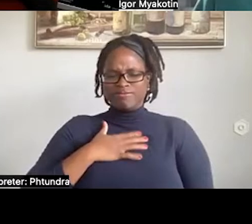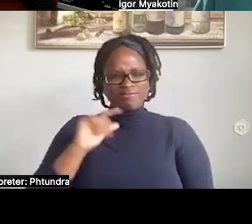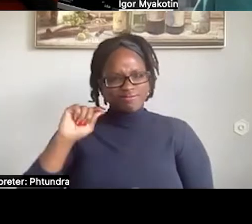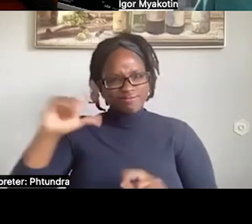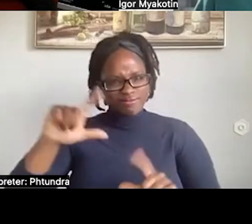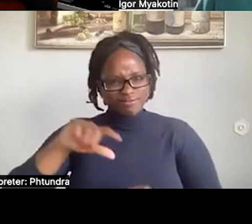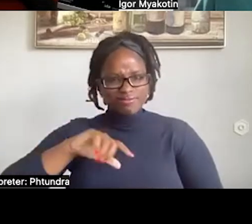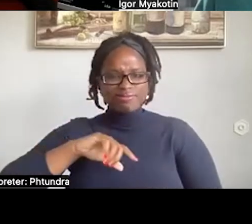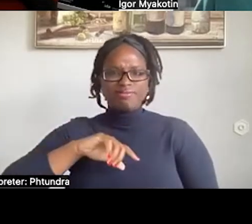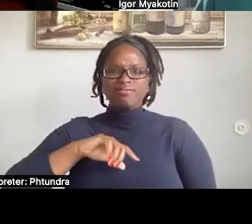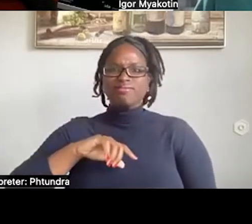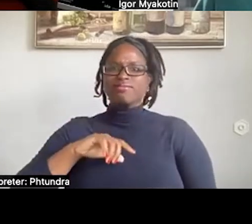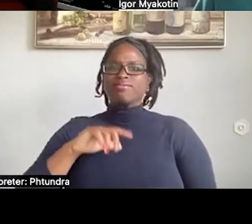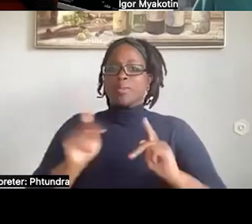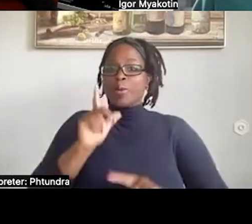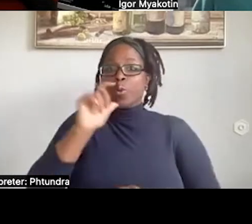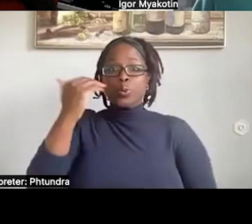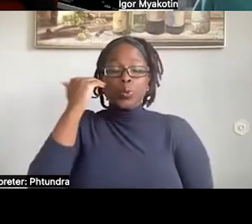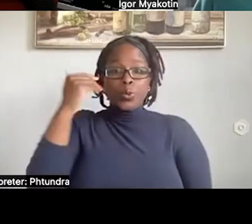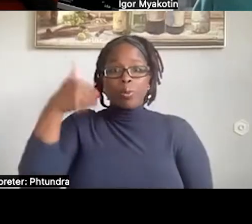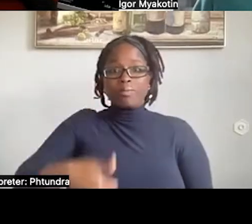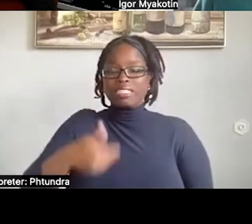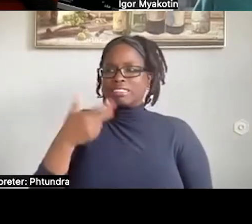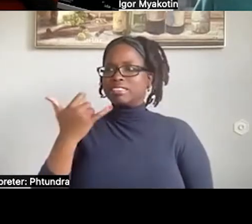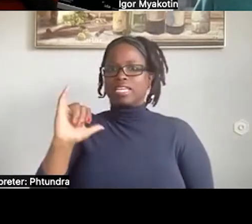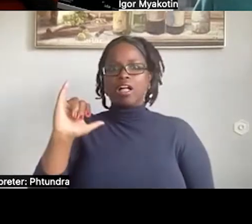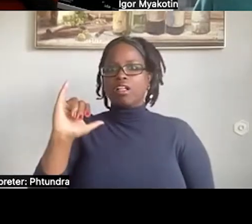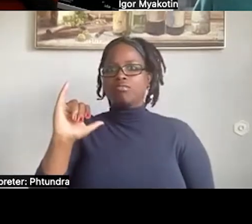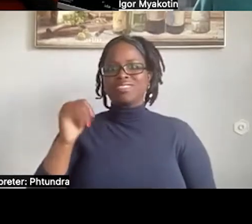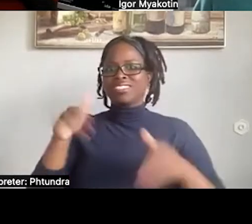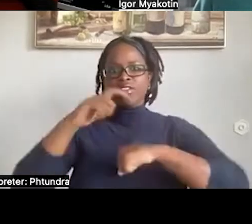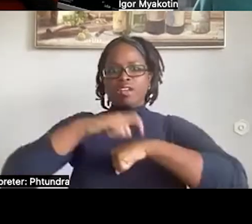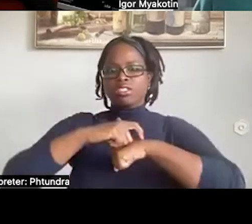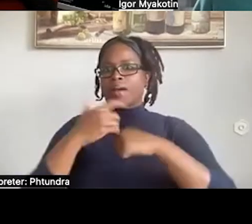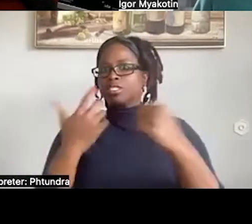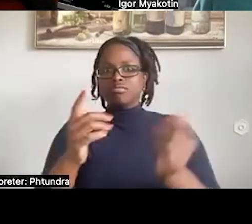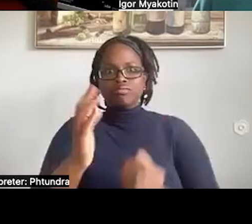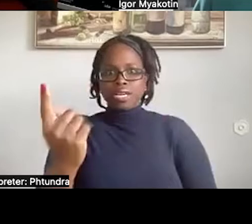the people who knew me never had any time and space to